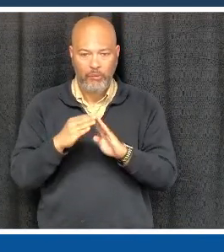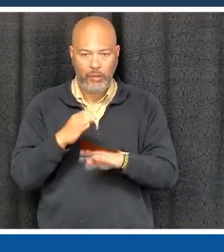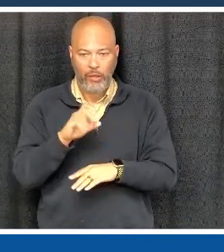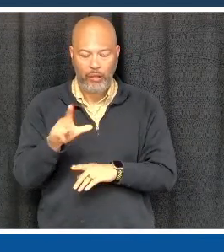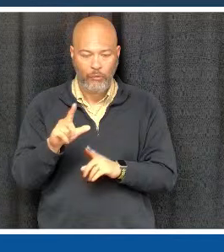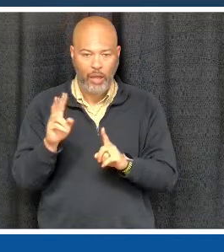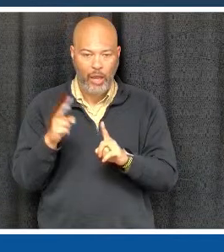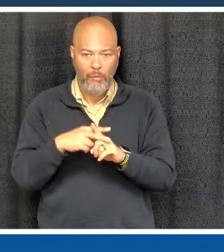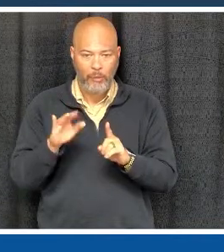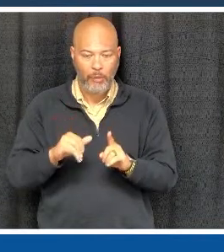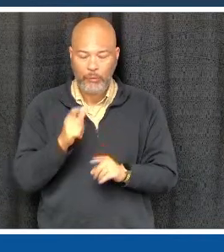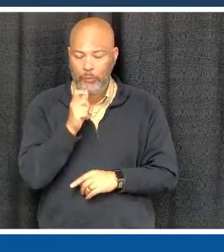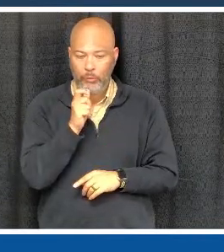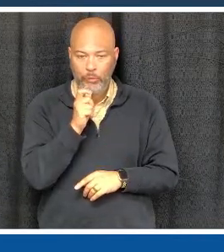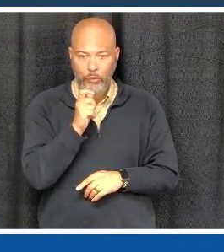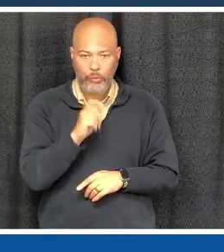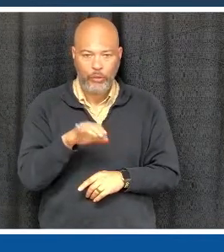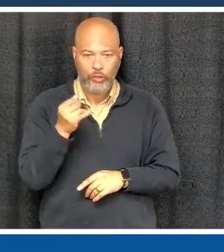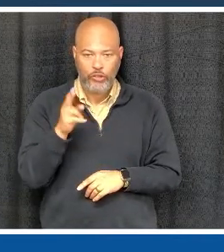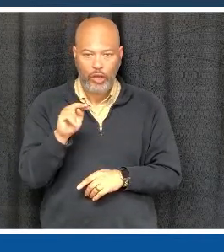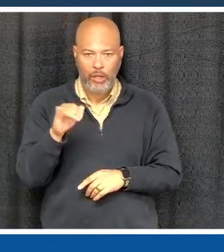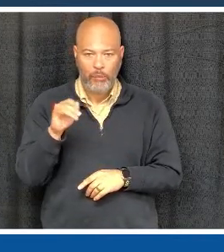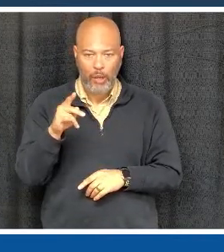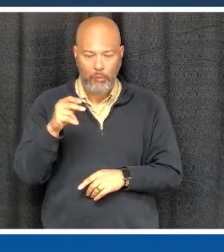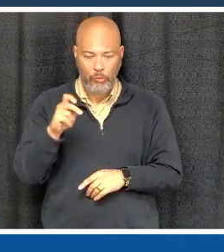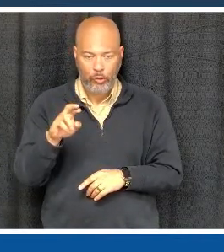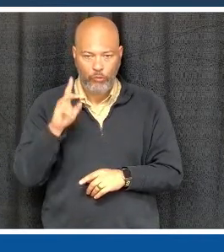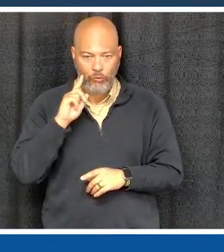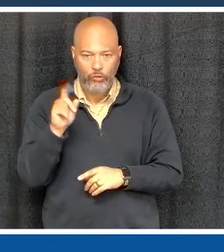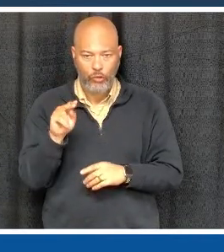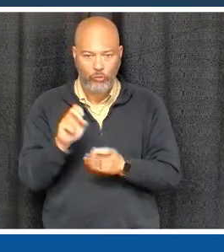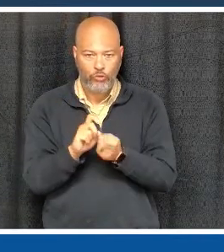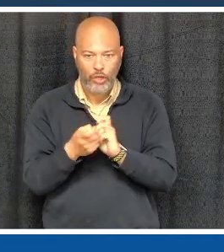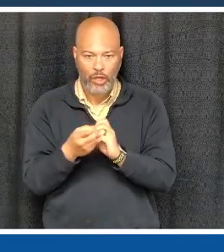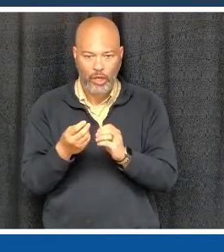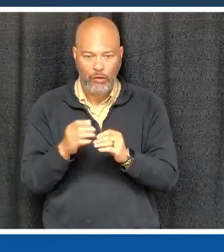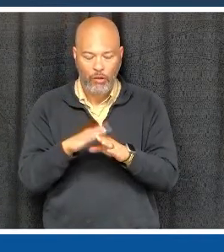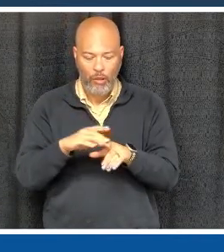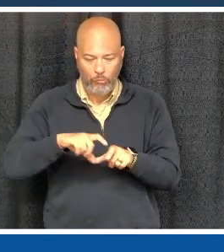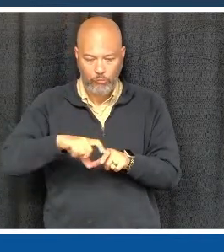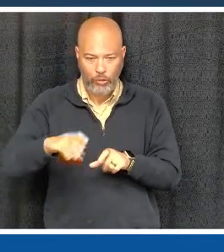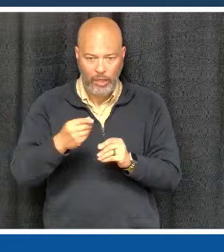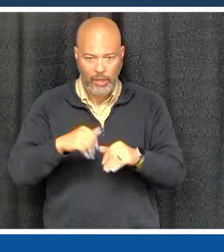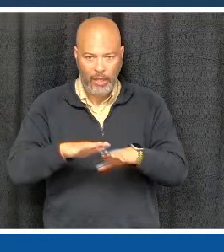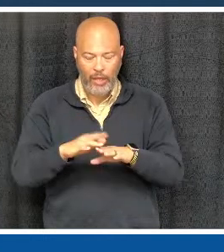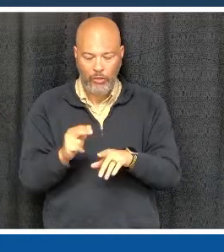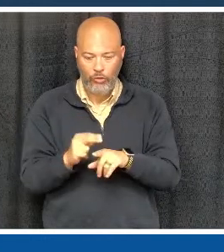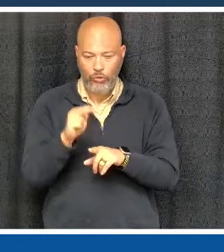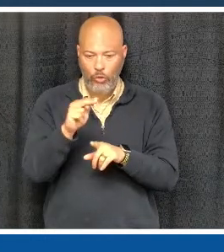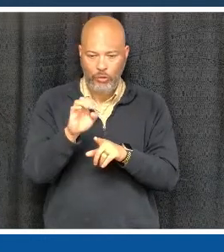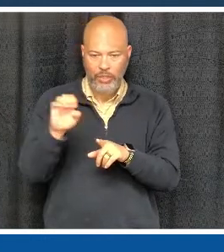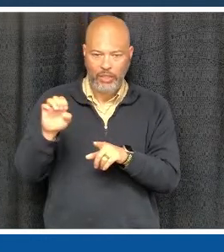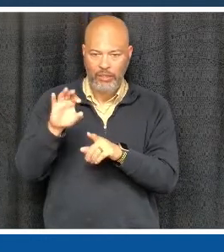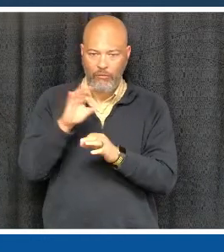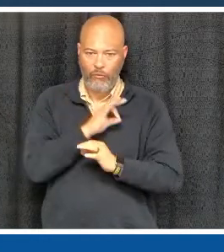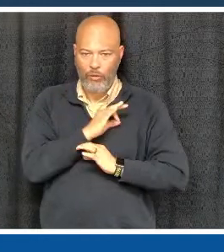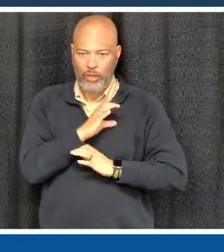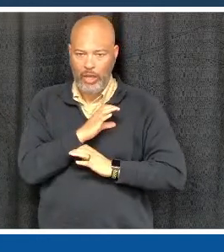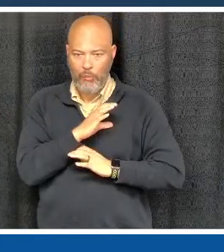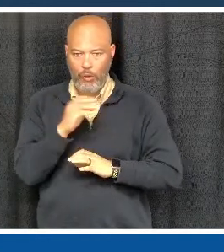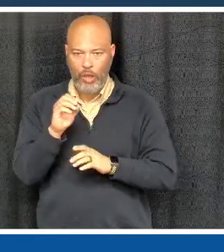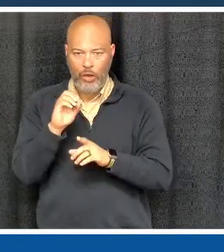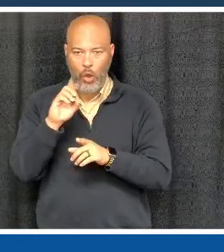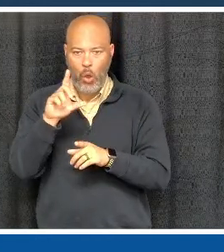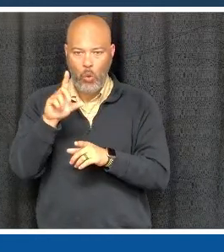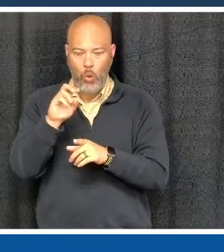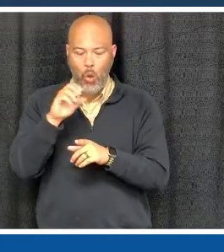of Clarksville, application of Johnny Piper for zone change on a tract of land located northeast of the Fort Campbell and Old